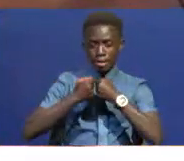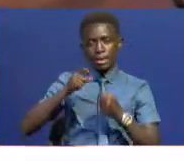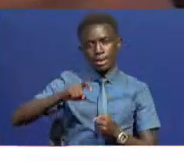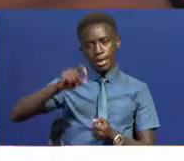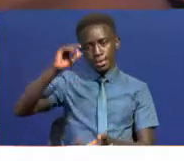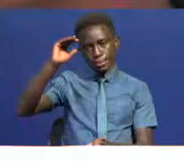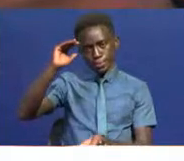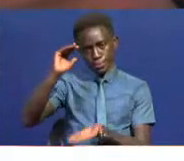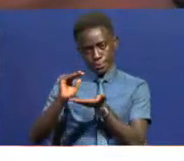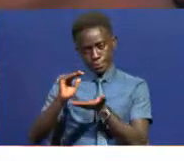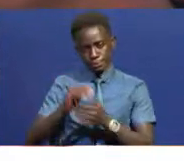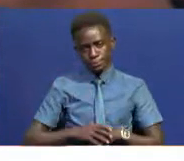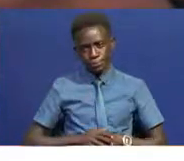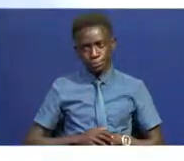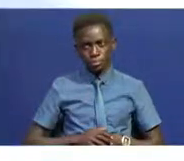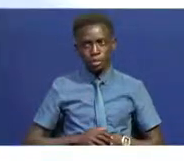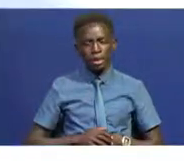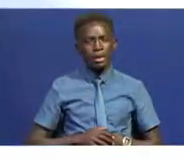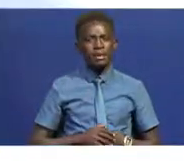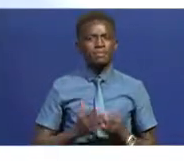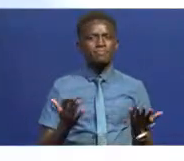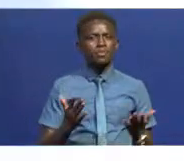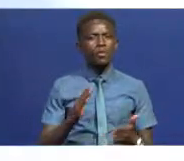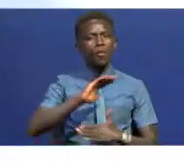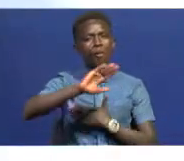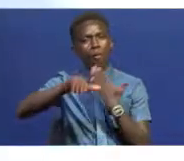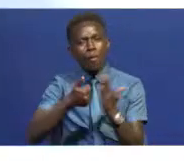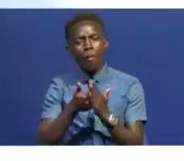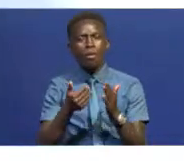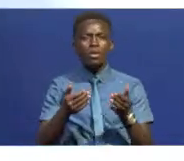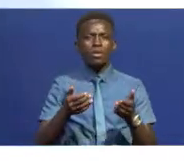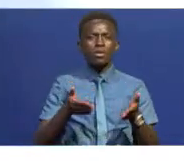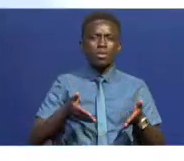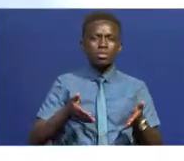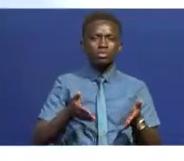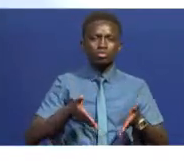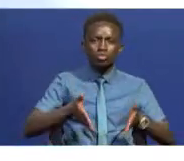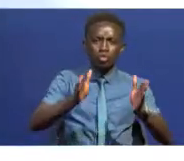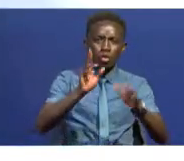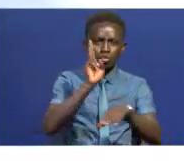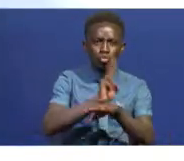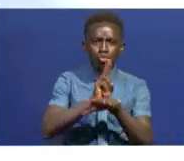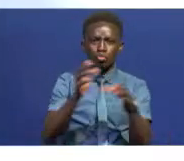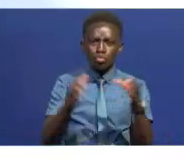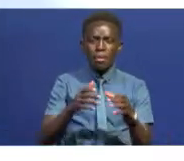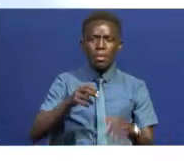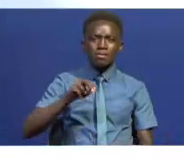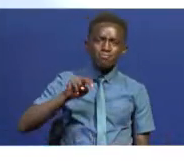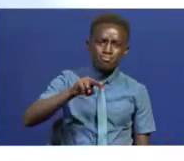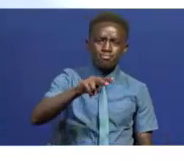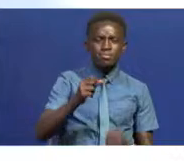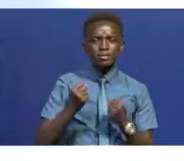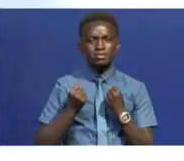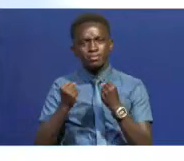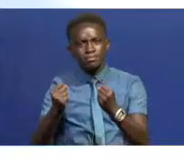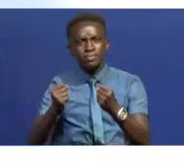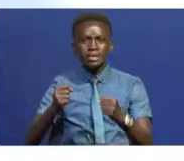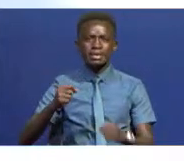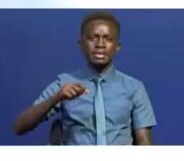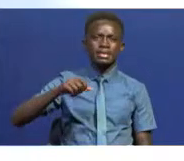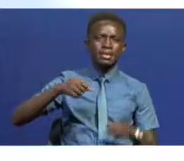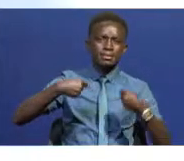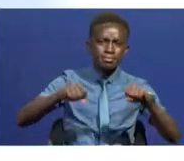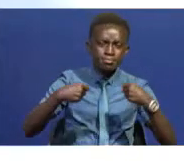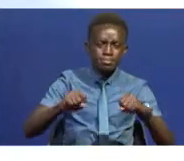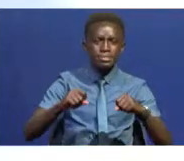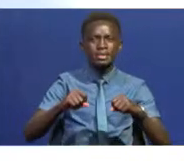Every road user, pedestrian, driver, passenger, private sector, traveling